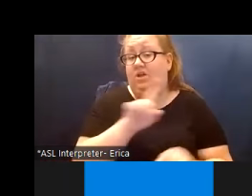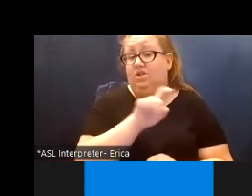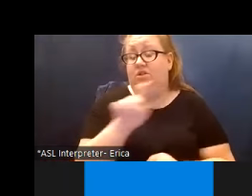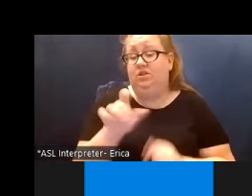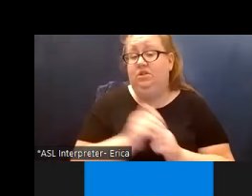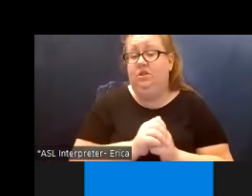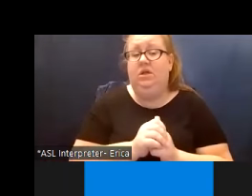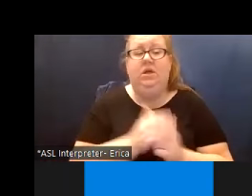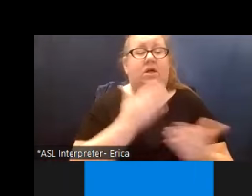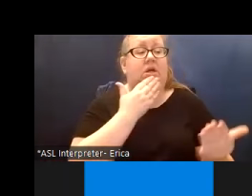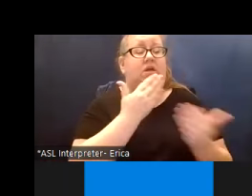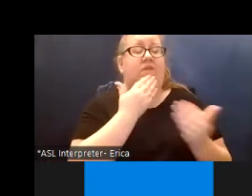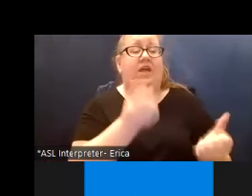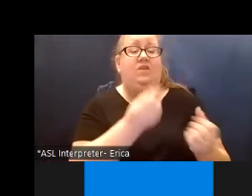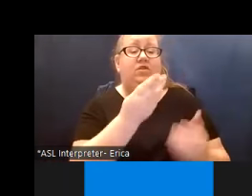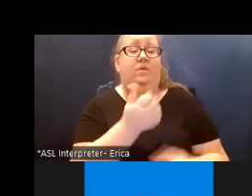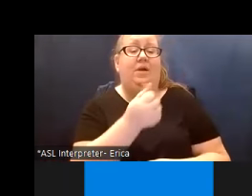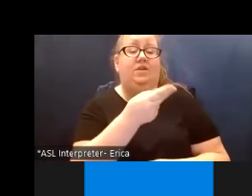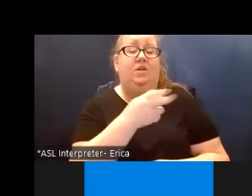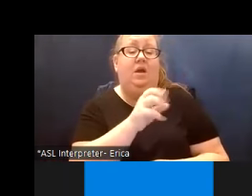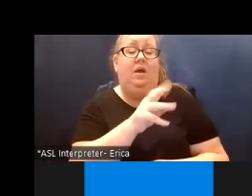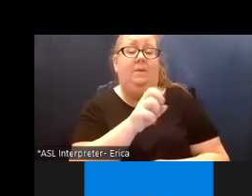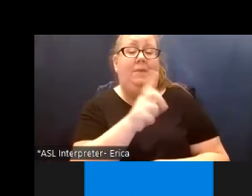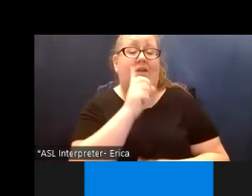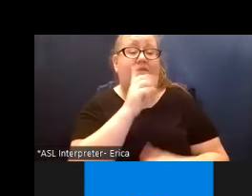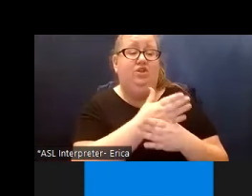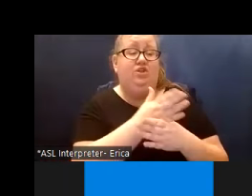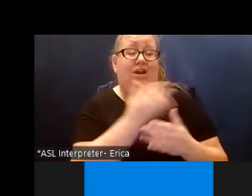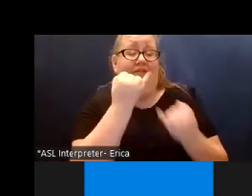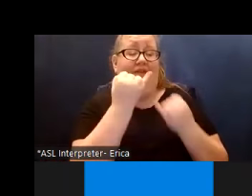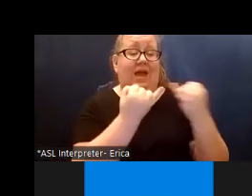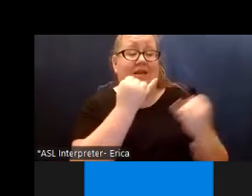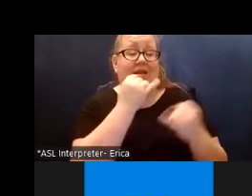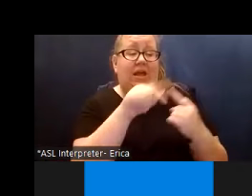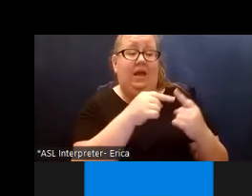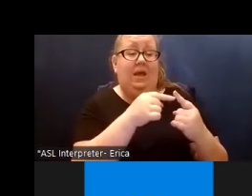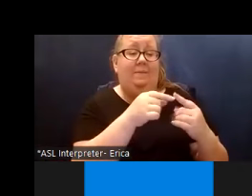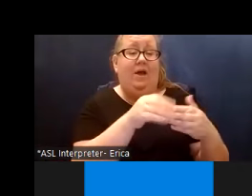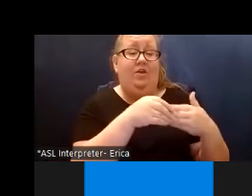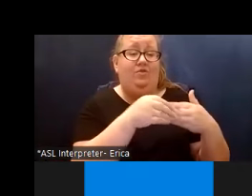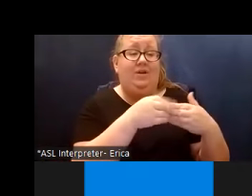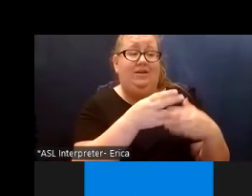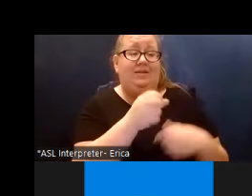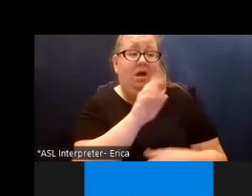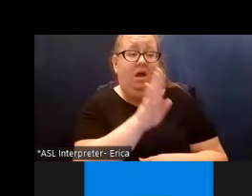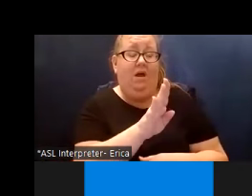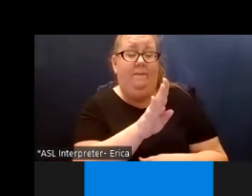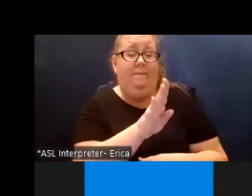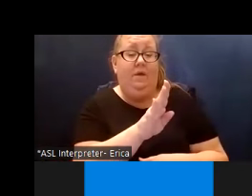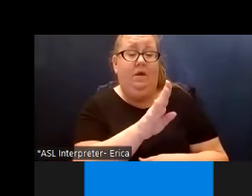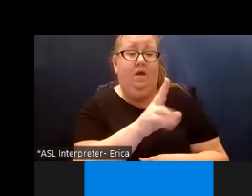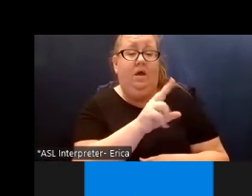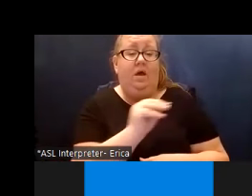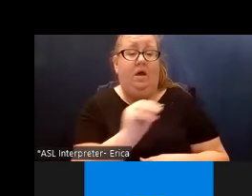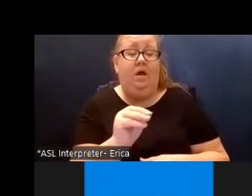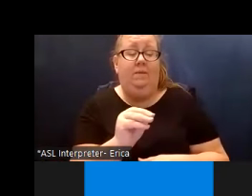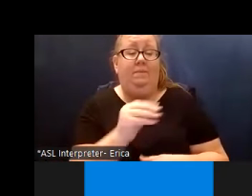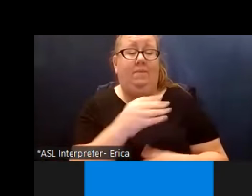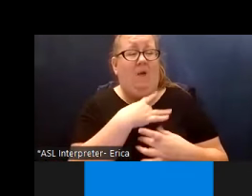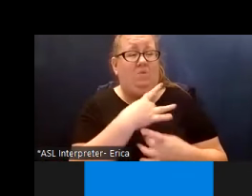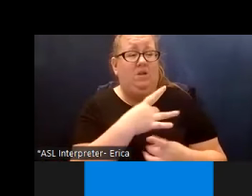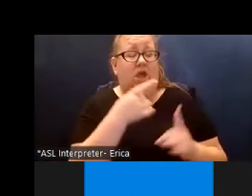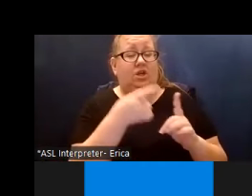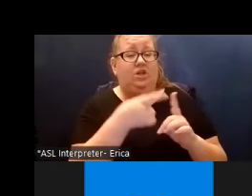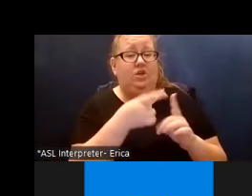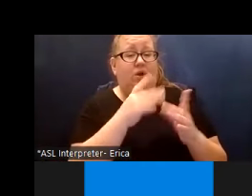Thanks so much, Ahmed, for sharing the idea about the resiliency hub. I'd like